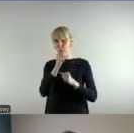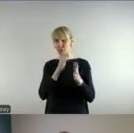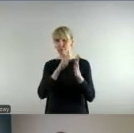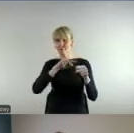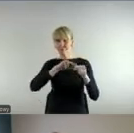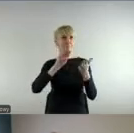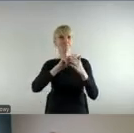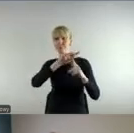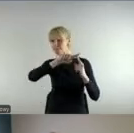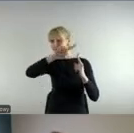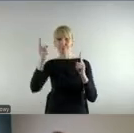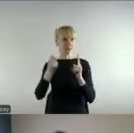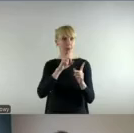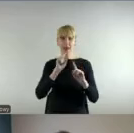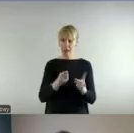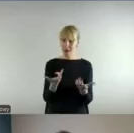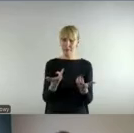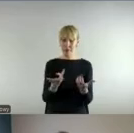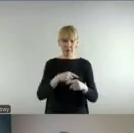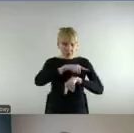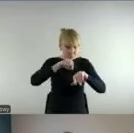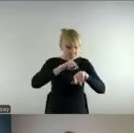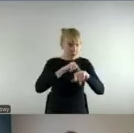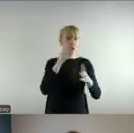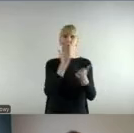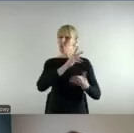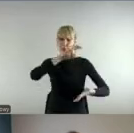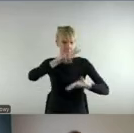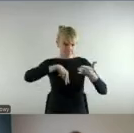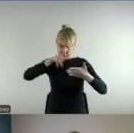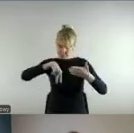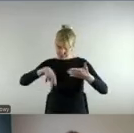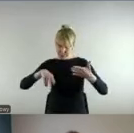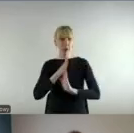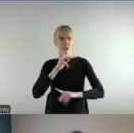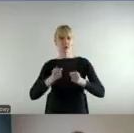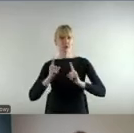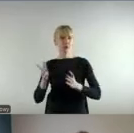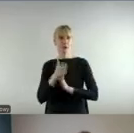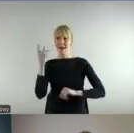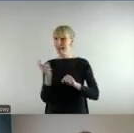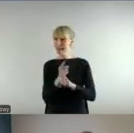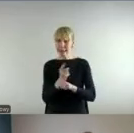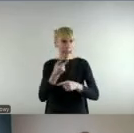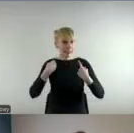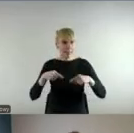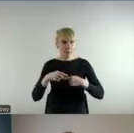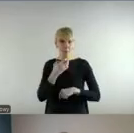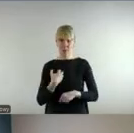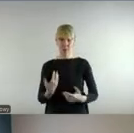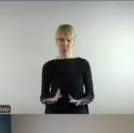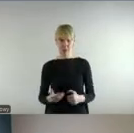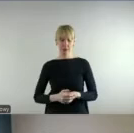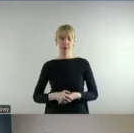experience or we didn't have risk analysis of and water flow models that handled this amount